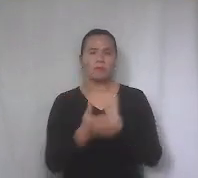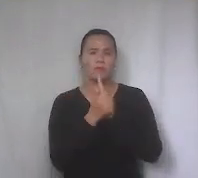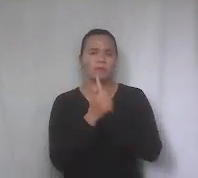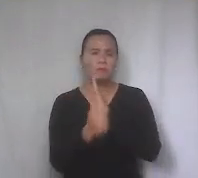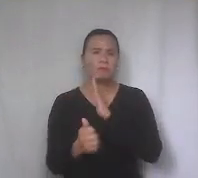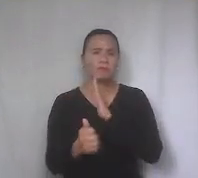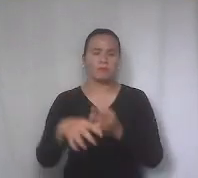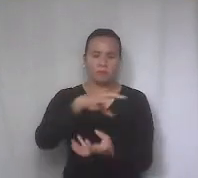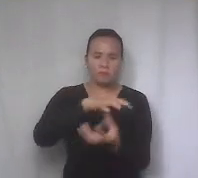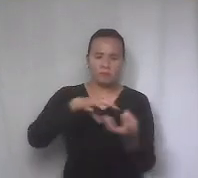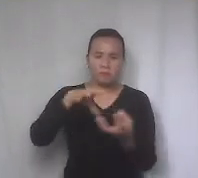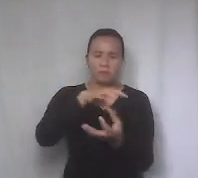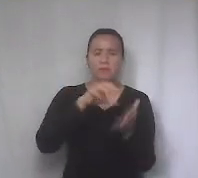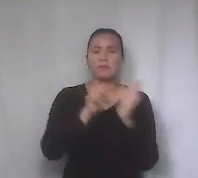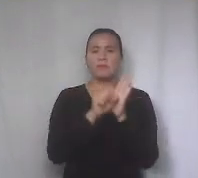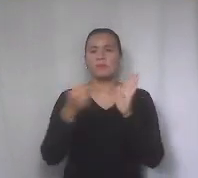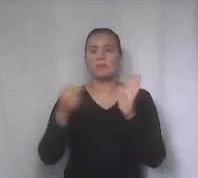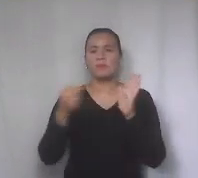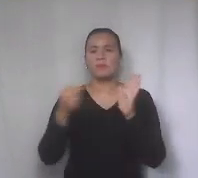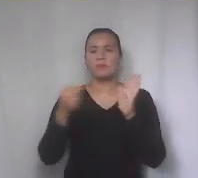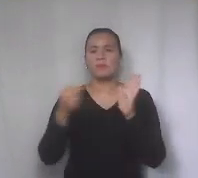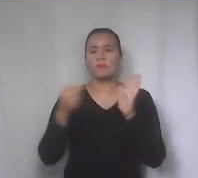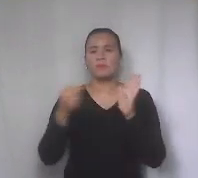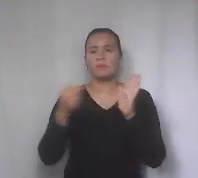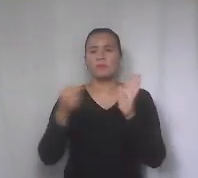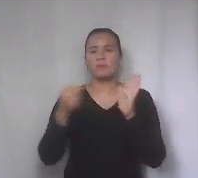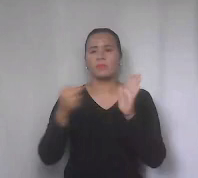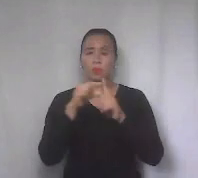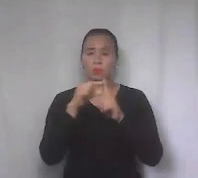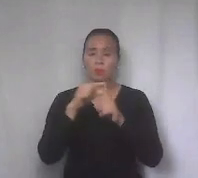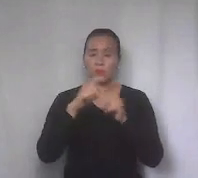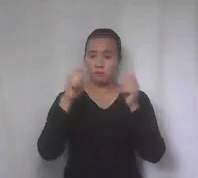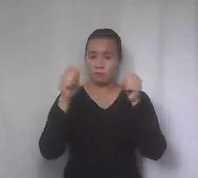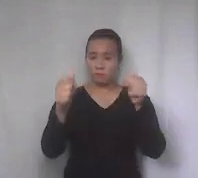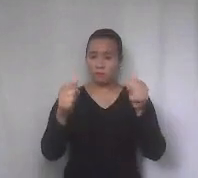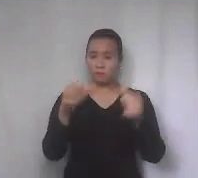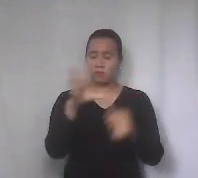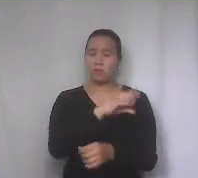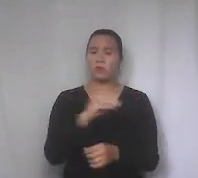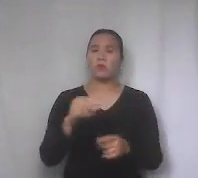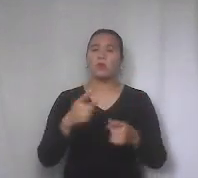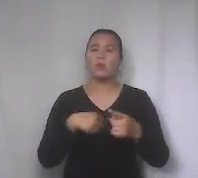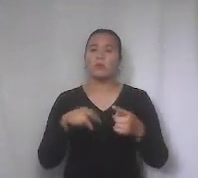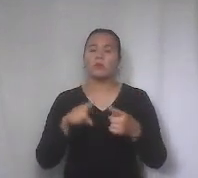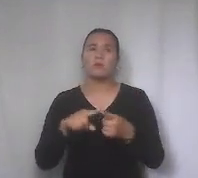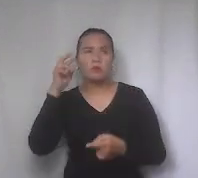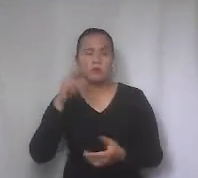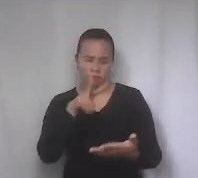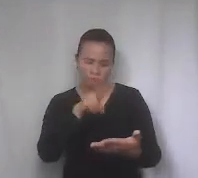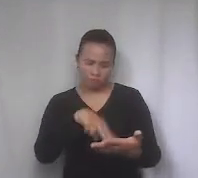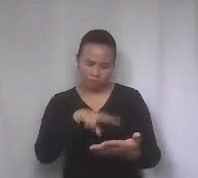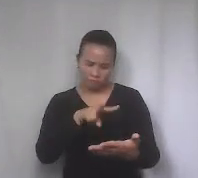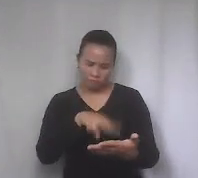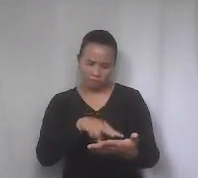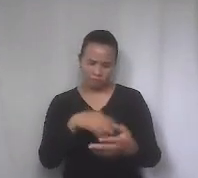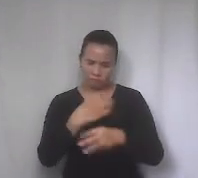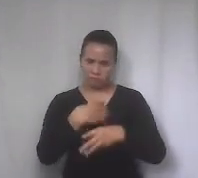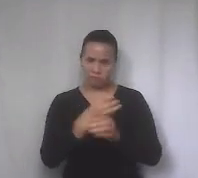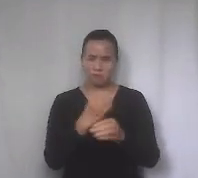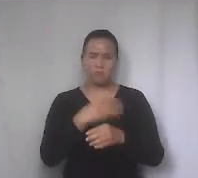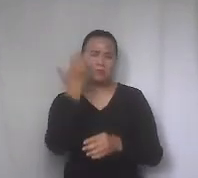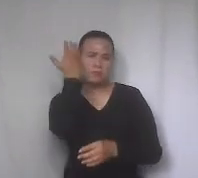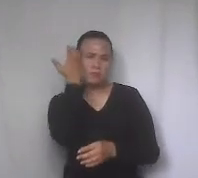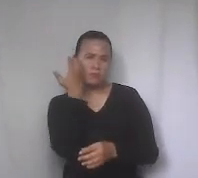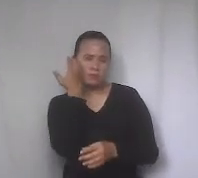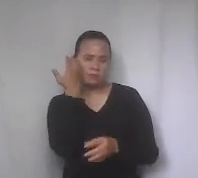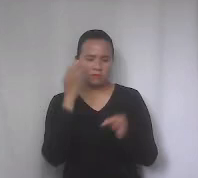form words, recognizing words automatically, and when we might read with a slow pace, lack fluency,